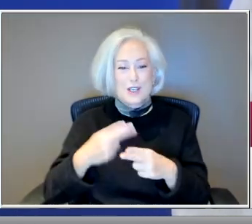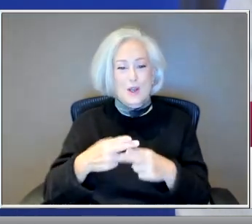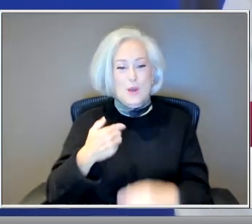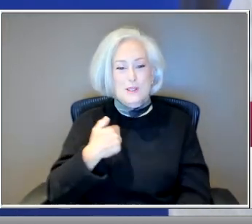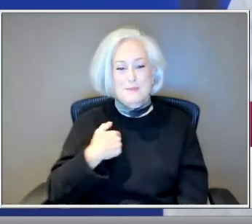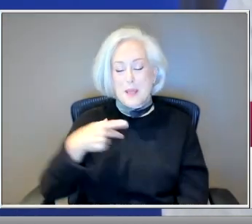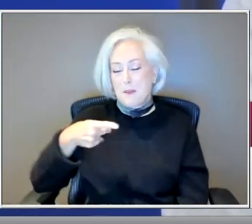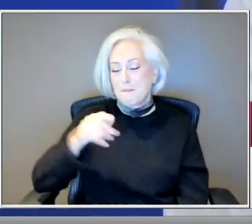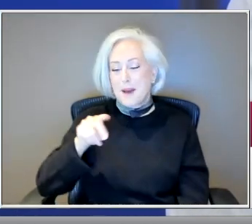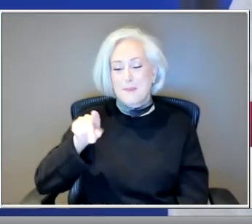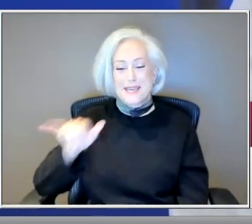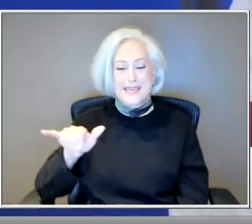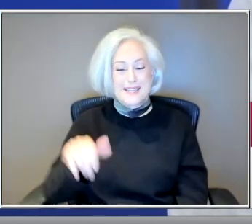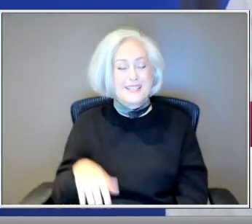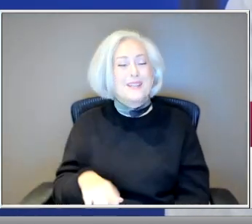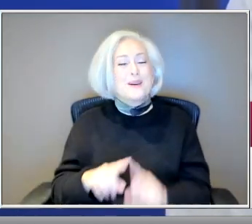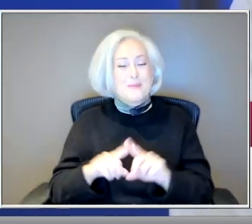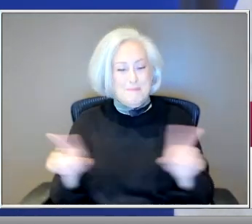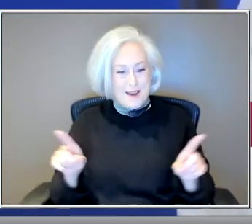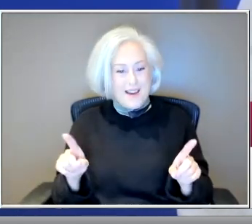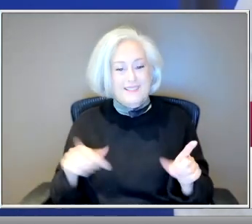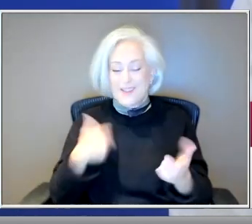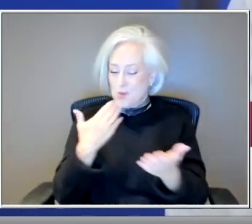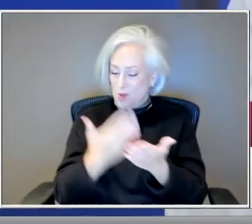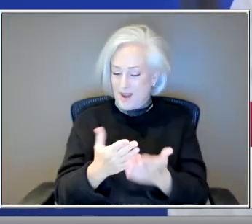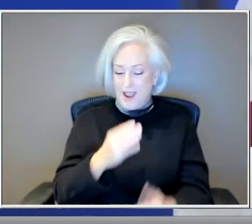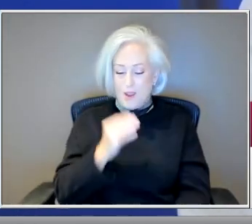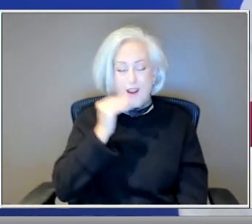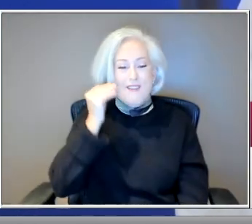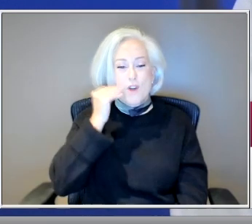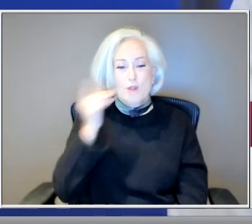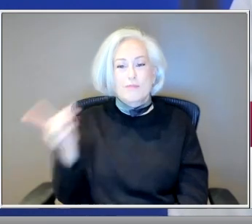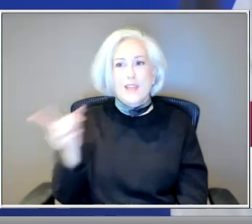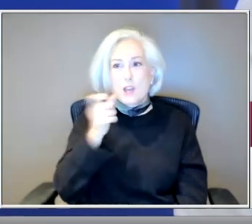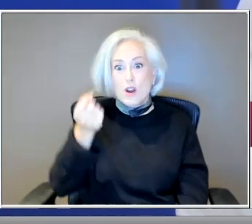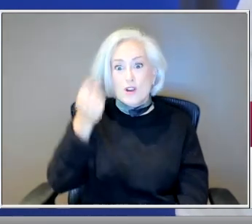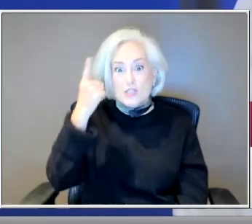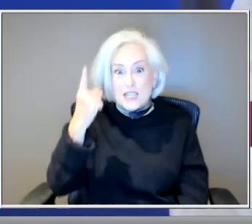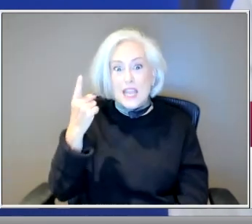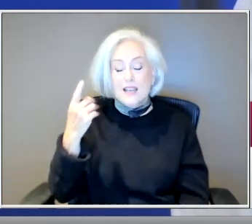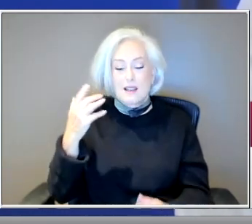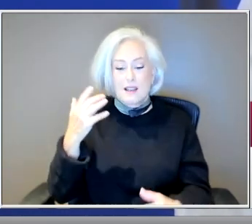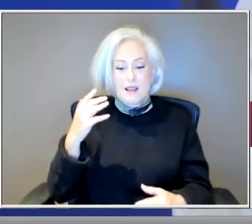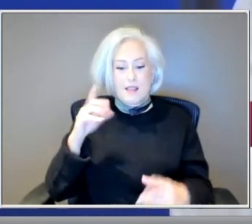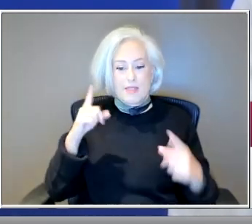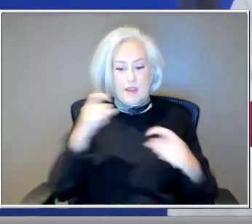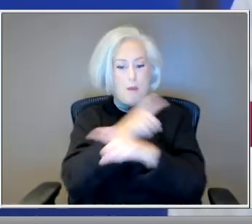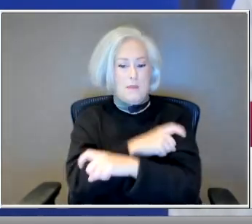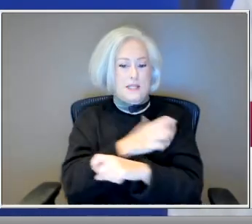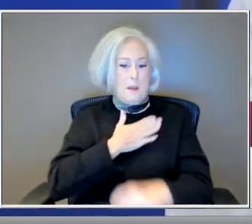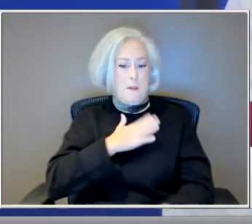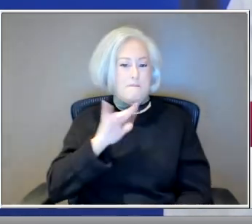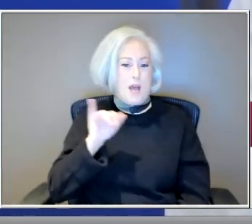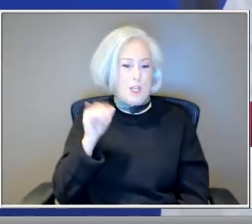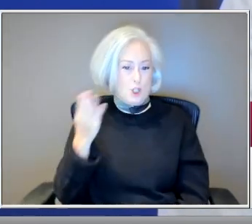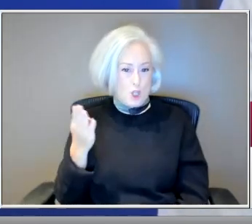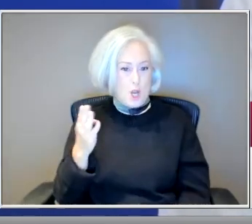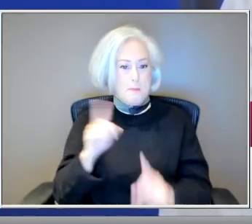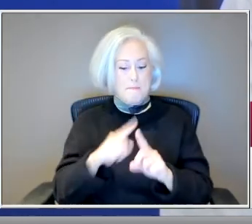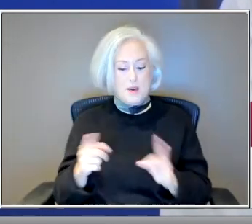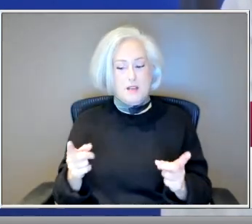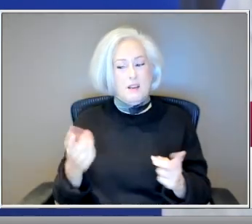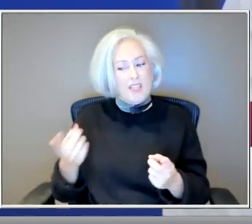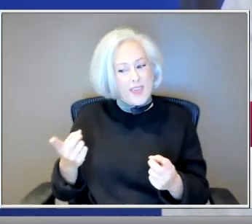are, I think we get home and they don't understand the complexities of it. But as they're getting older, they're asking more and more questions.